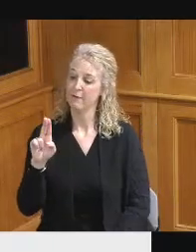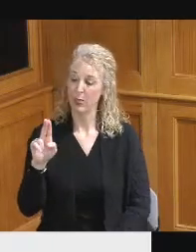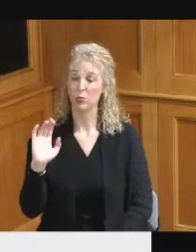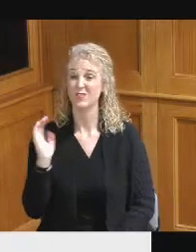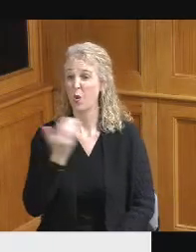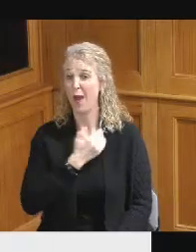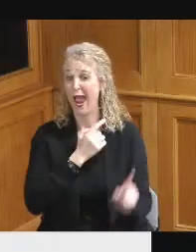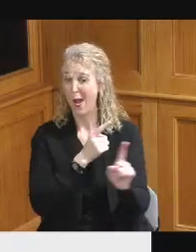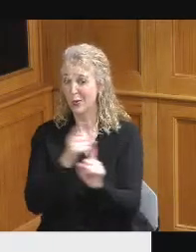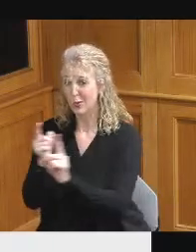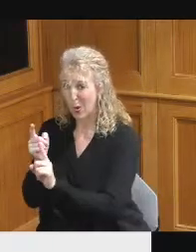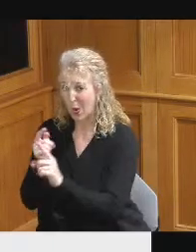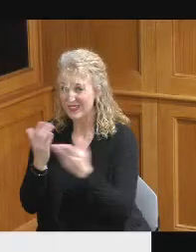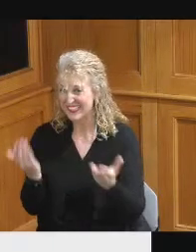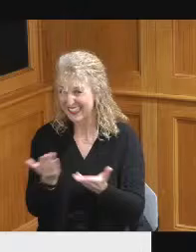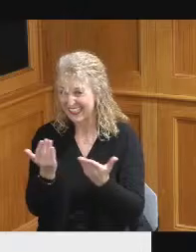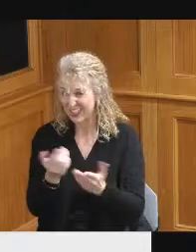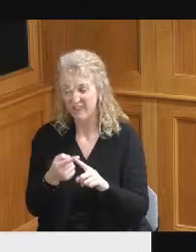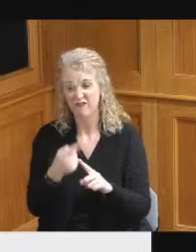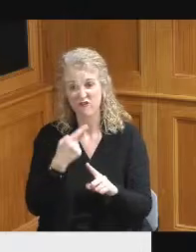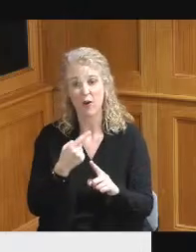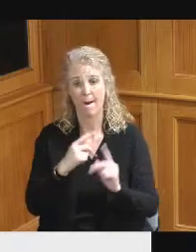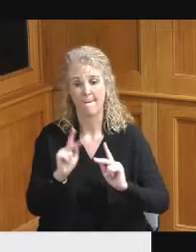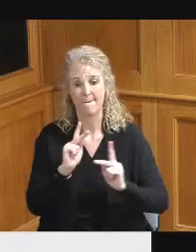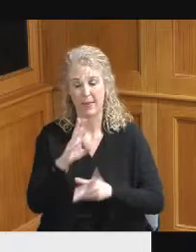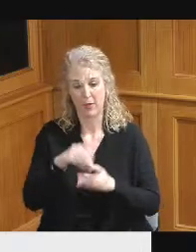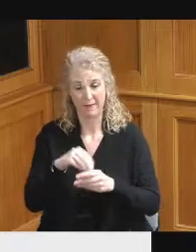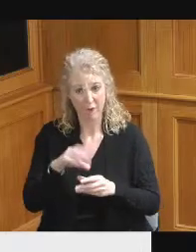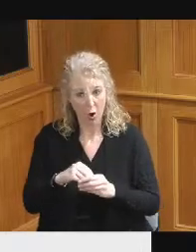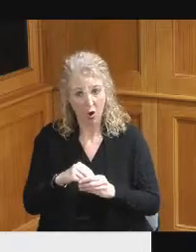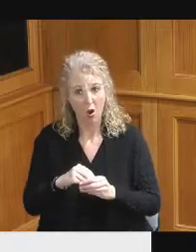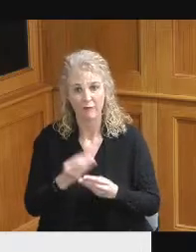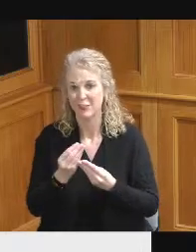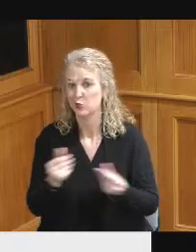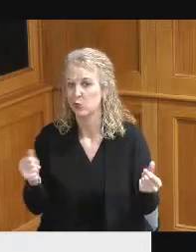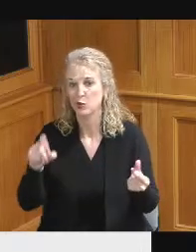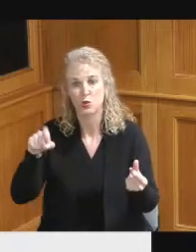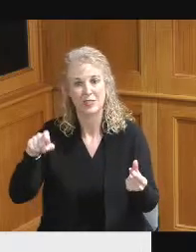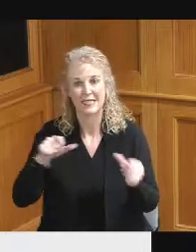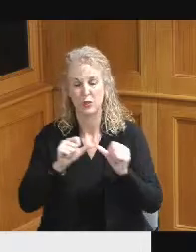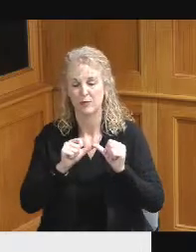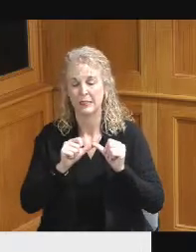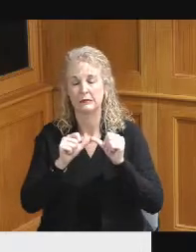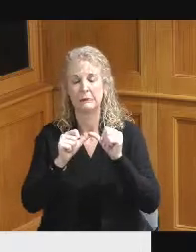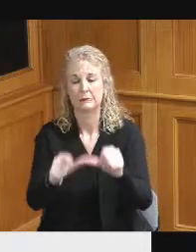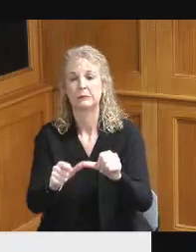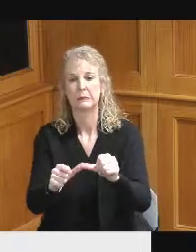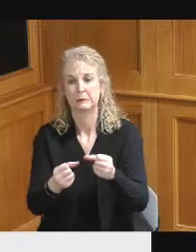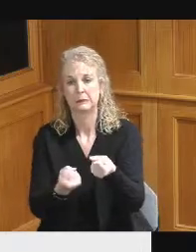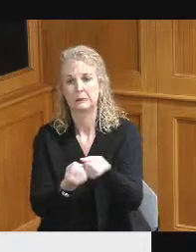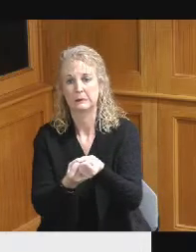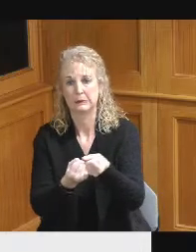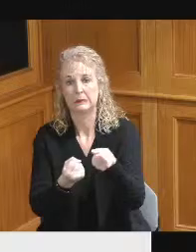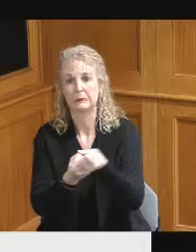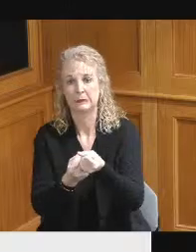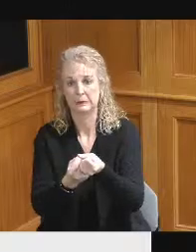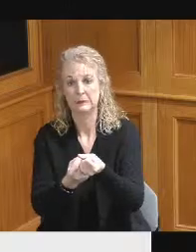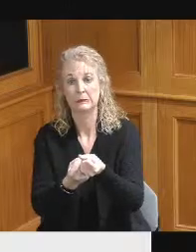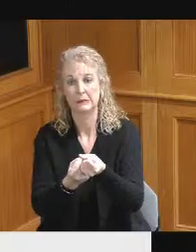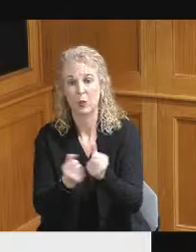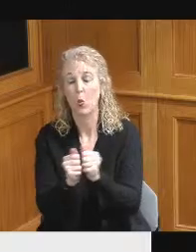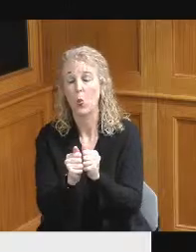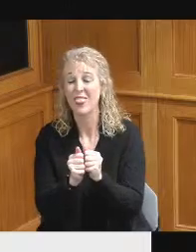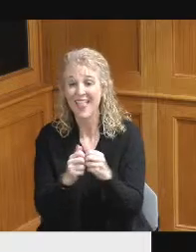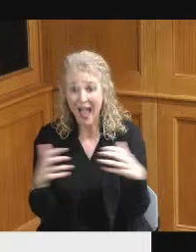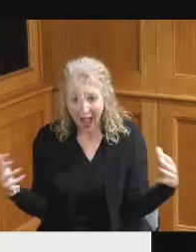SALT, and specifically what we heard from our stakeholders as well, is that a solution needs to be sustainable and long-term, and that